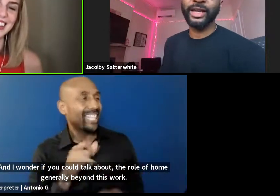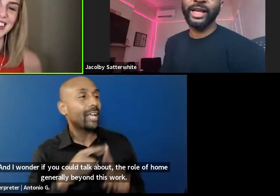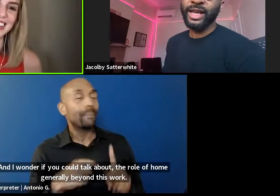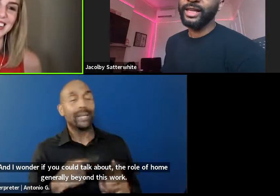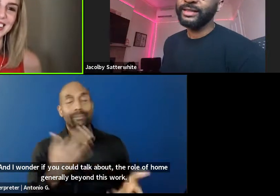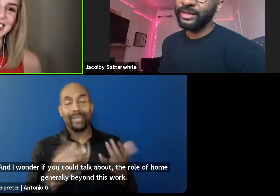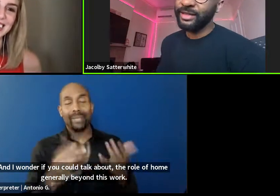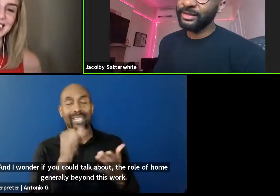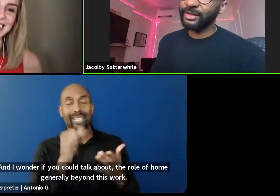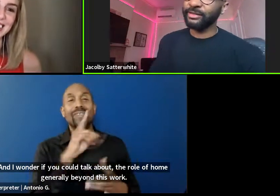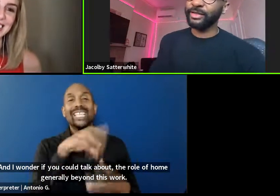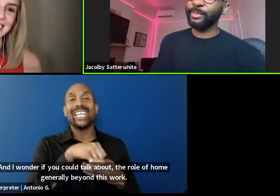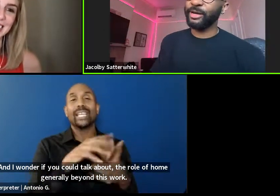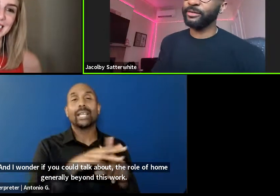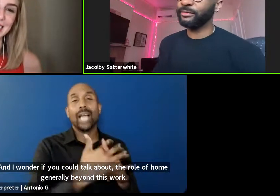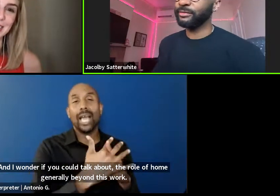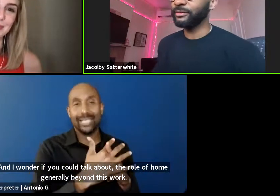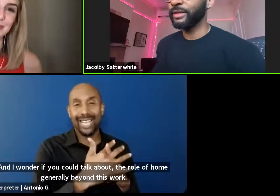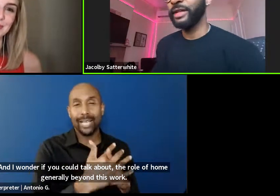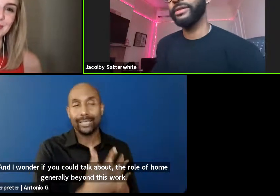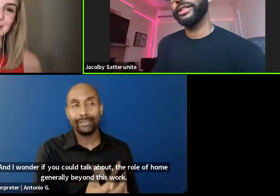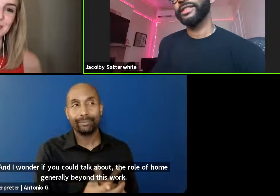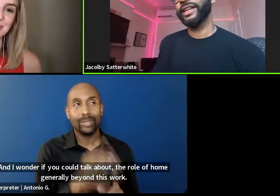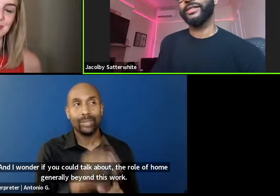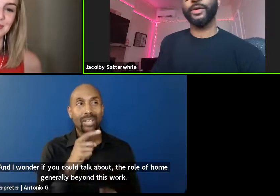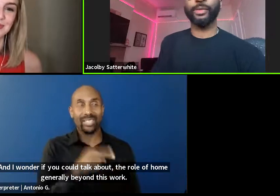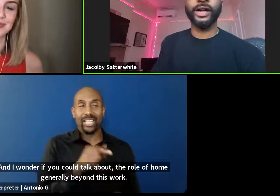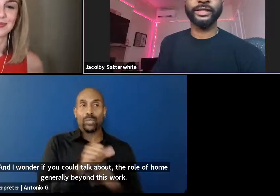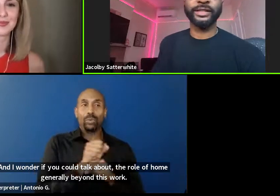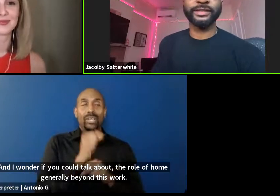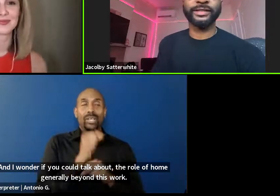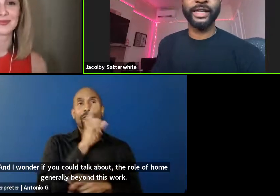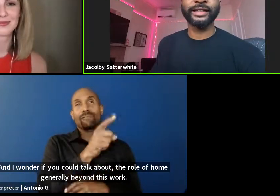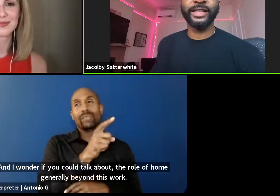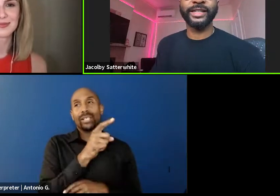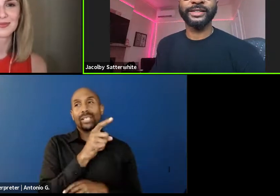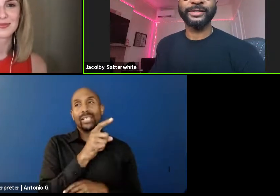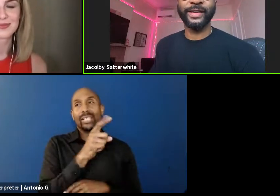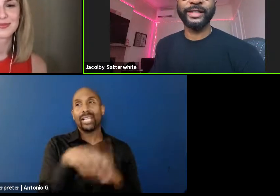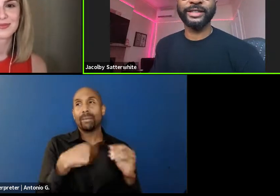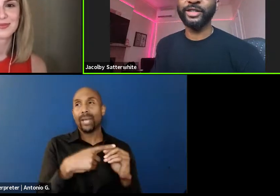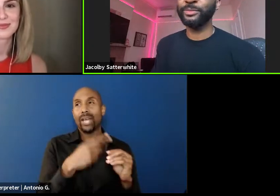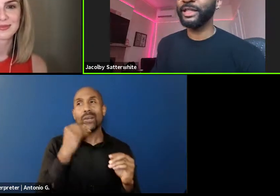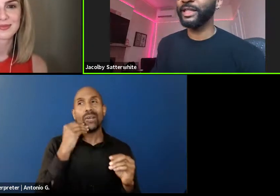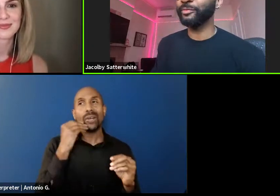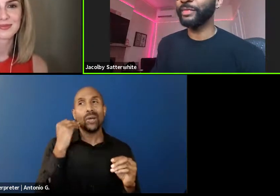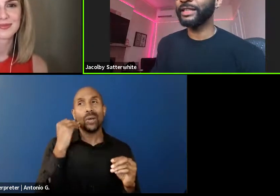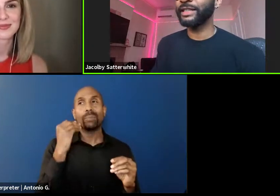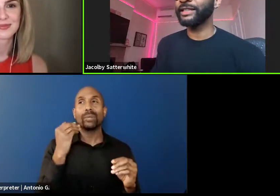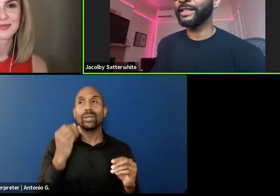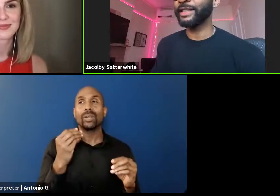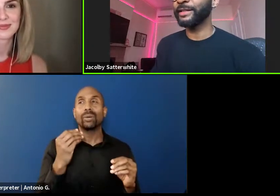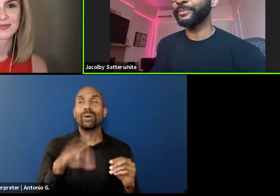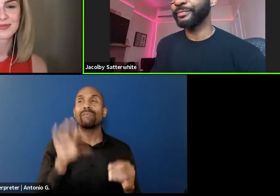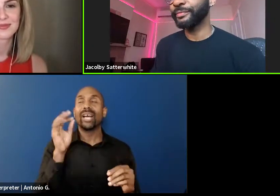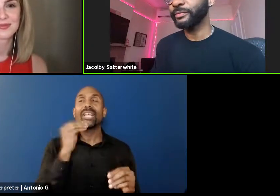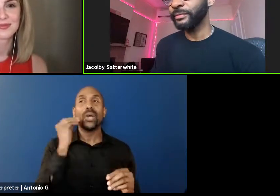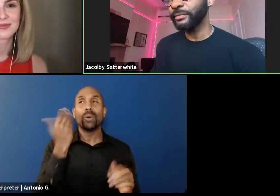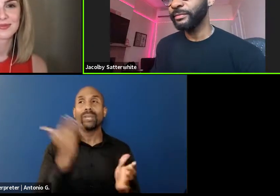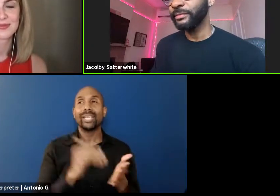something, it's not necessarily about, I don't know, that's kind of a broad thing to say, to find home again. I think that